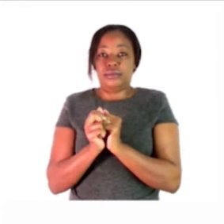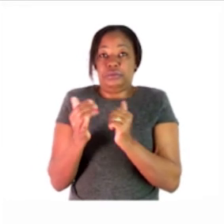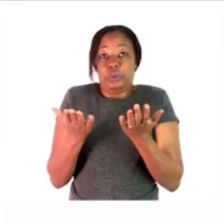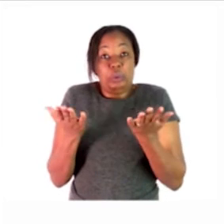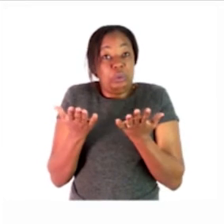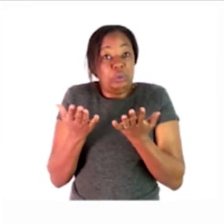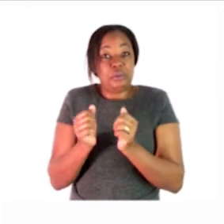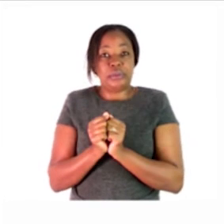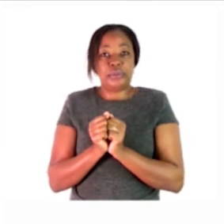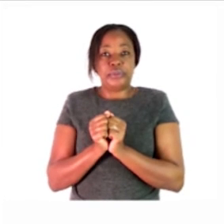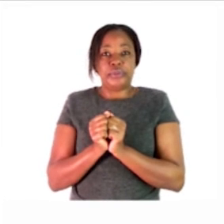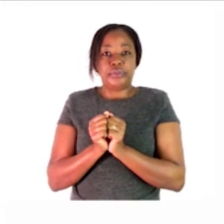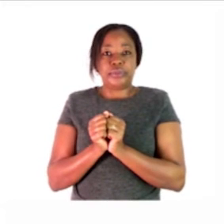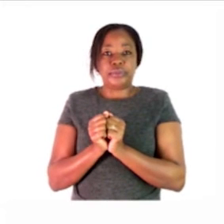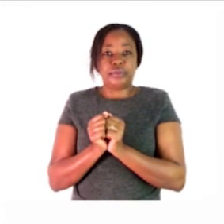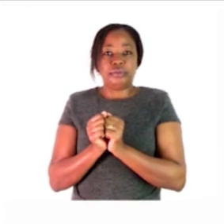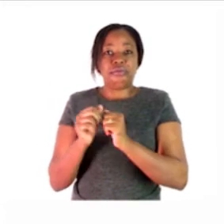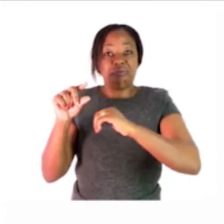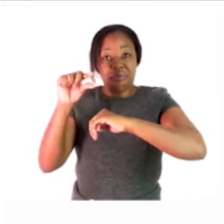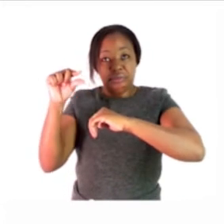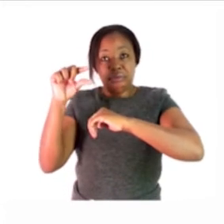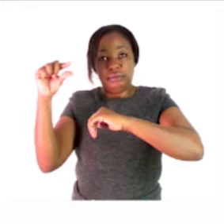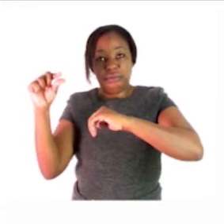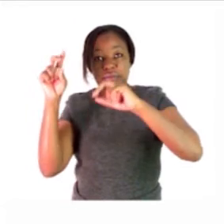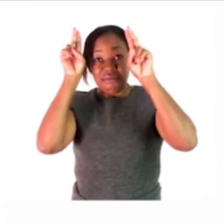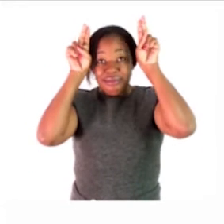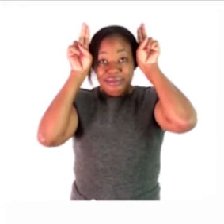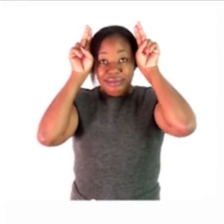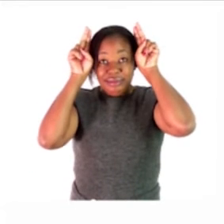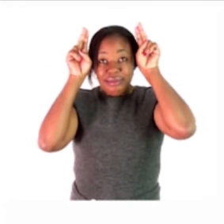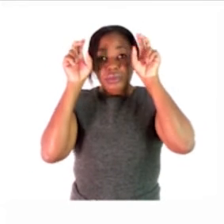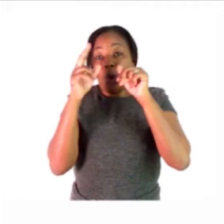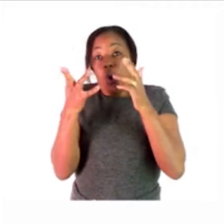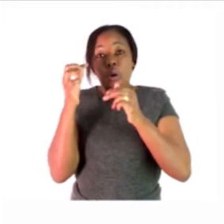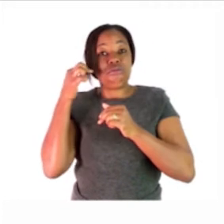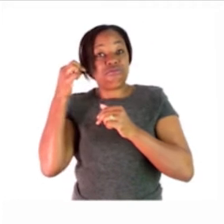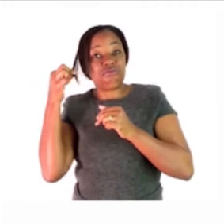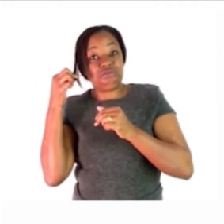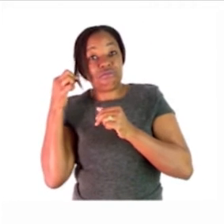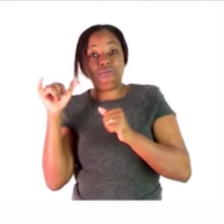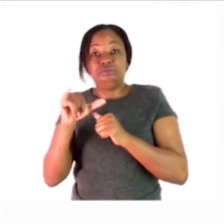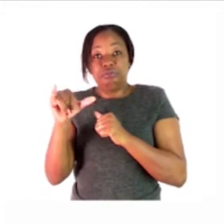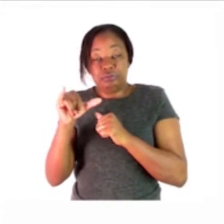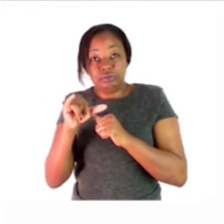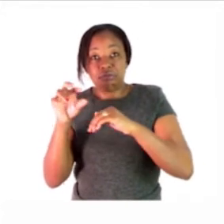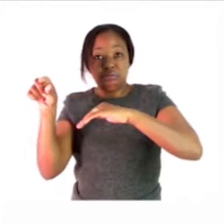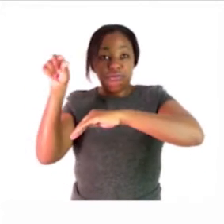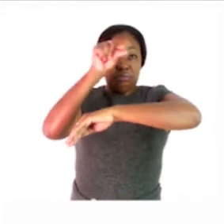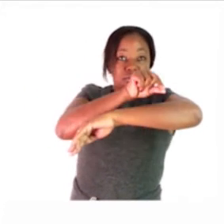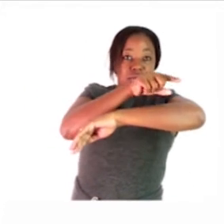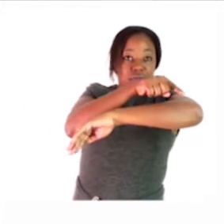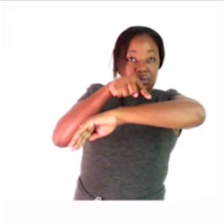take that hair, which is correct, and put it in the statement. Then that statement will make sense. So I want you to continue